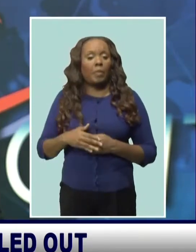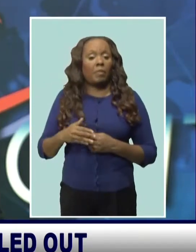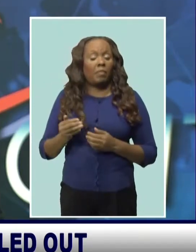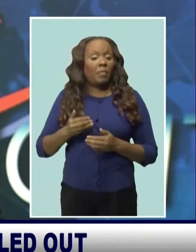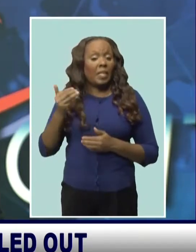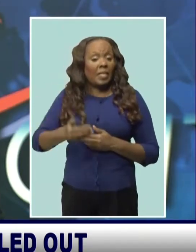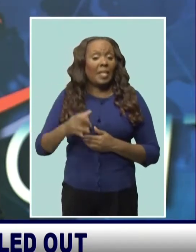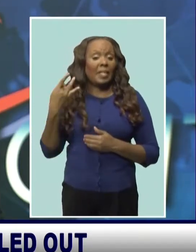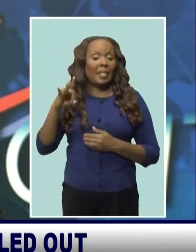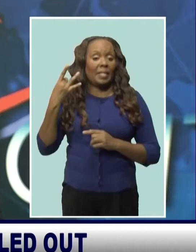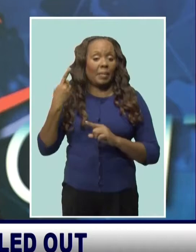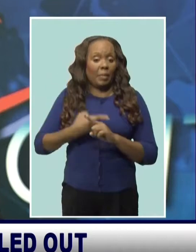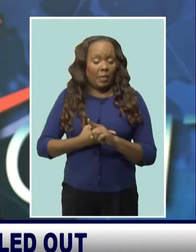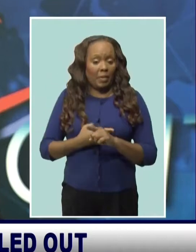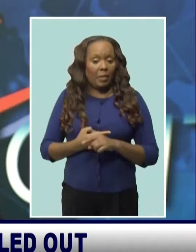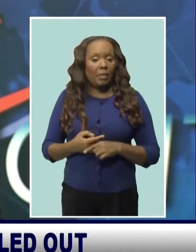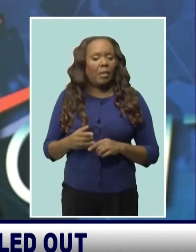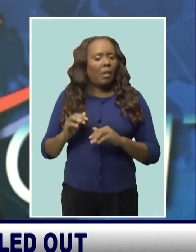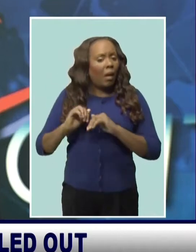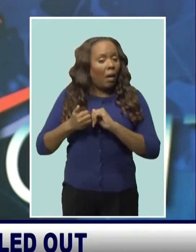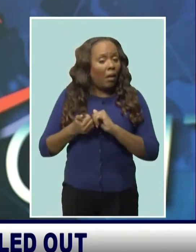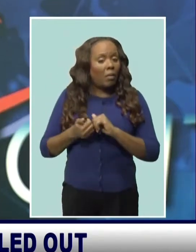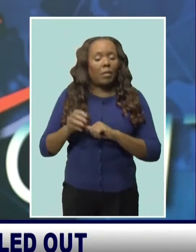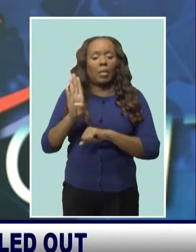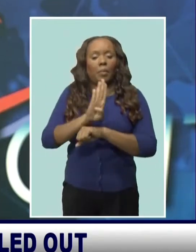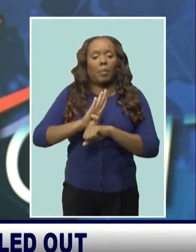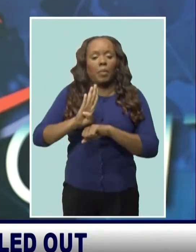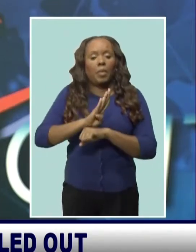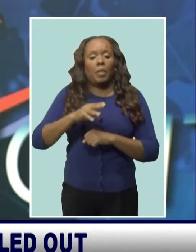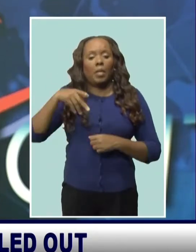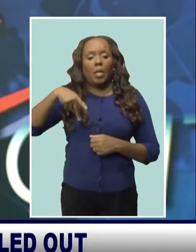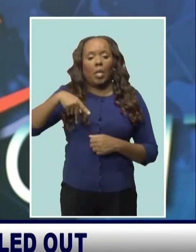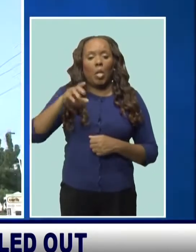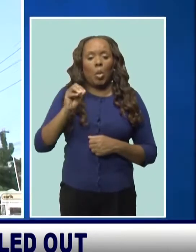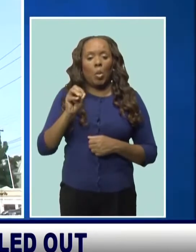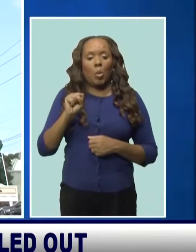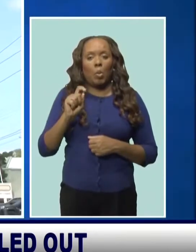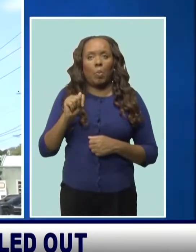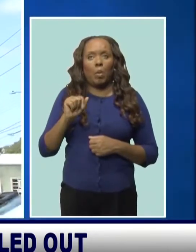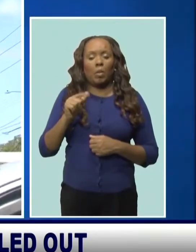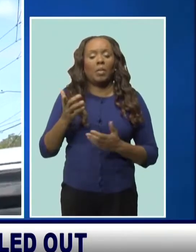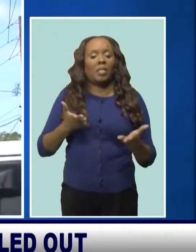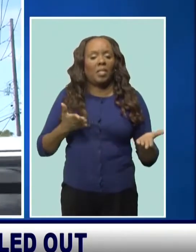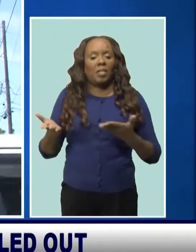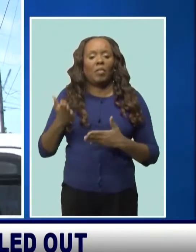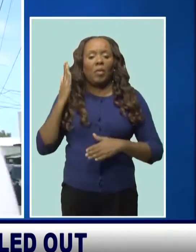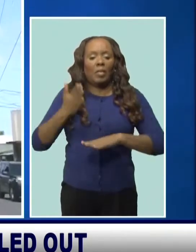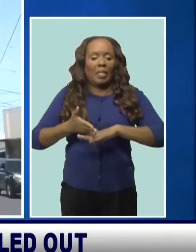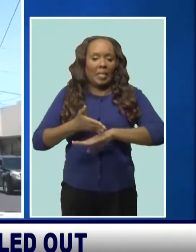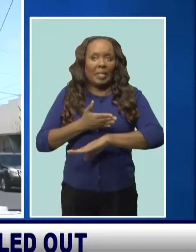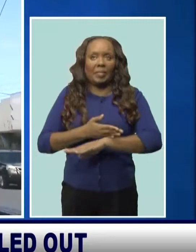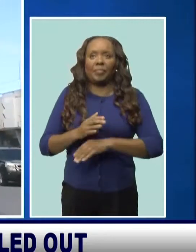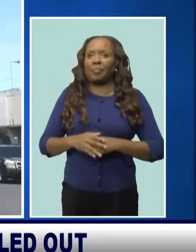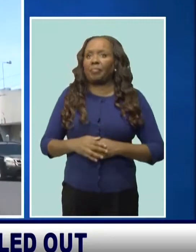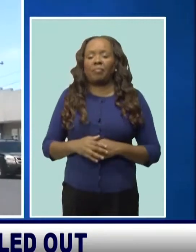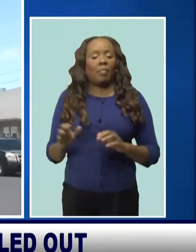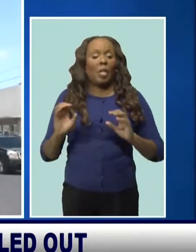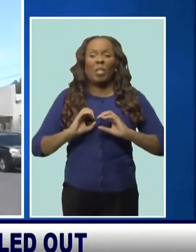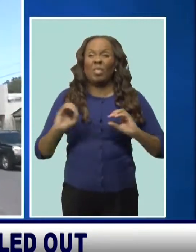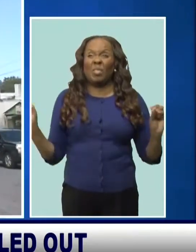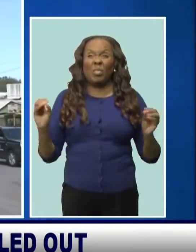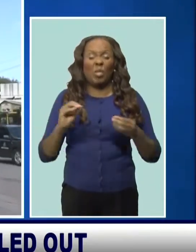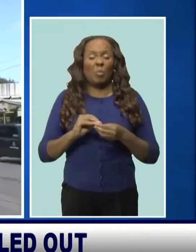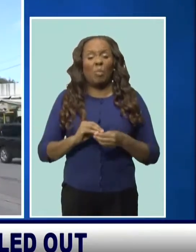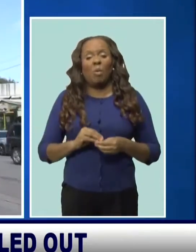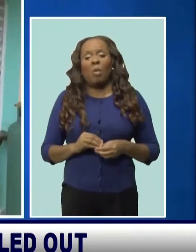continued modernization of the Barbados Postal Service. No more stressful trips through traffic to collect that parcel from